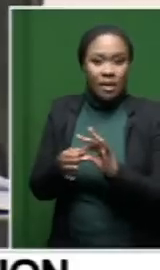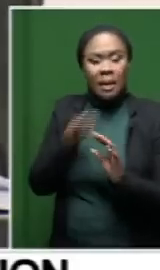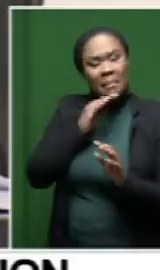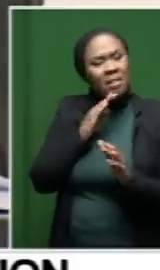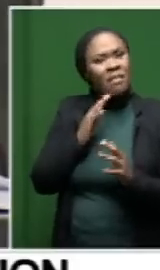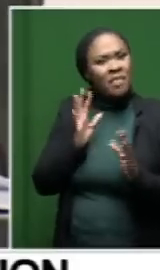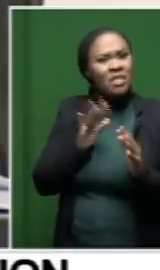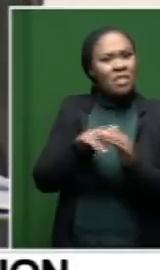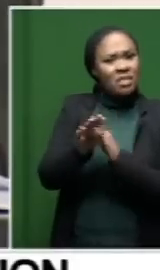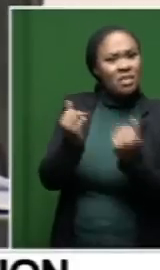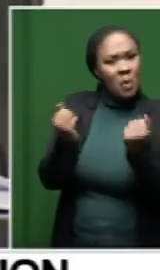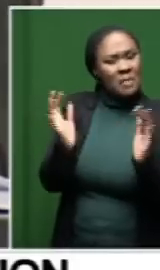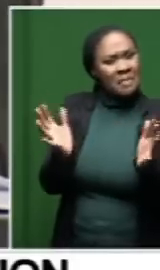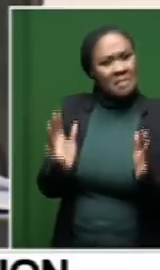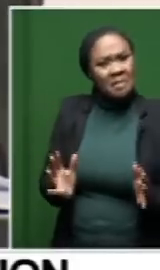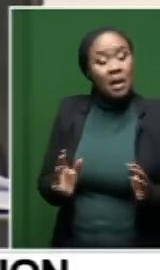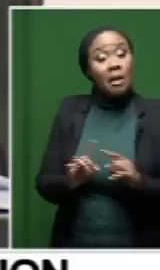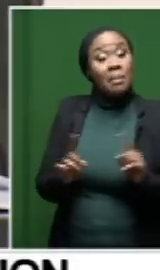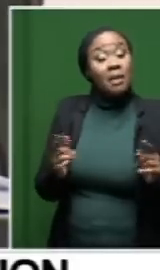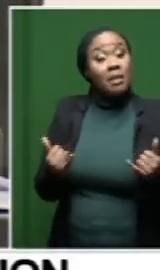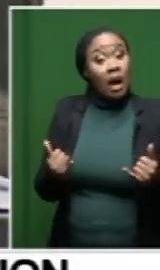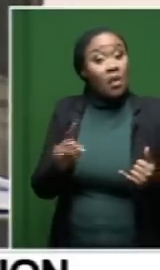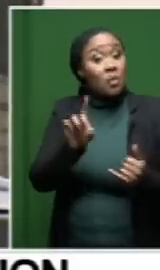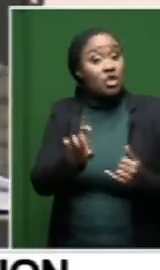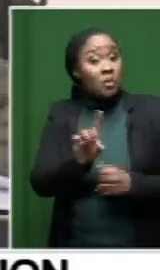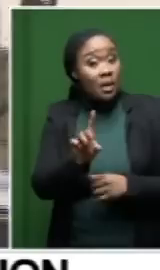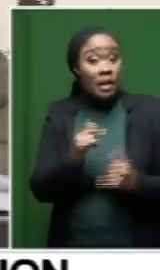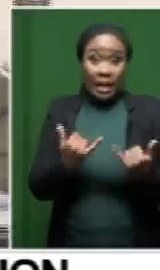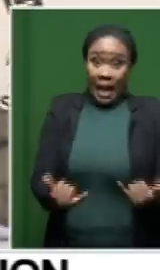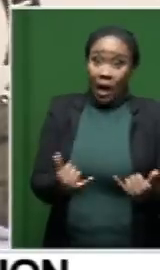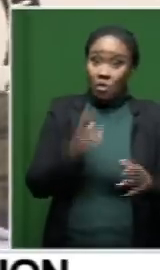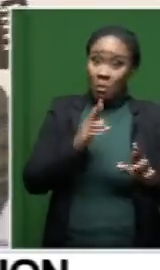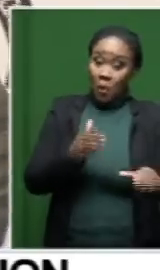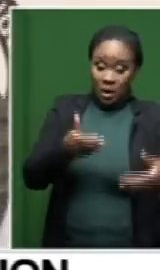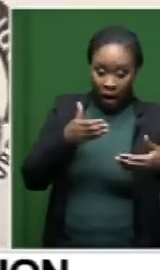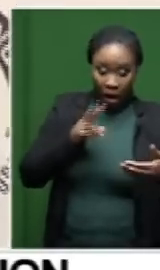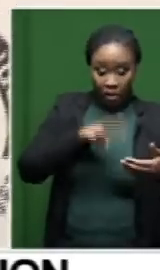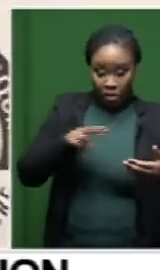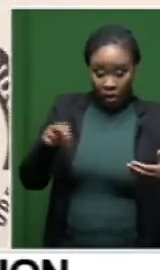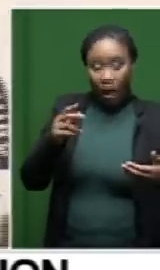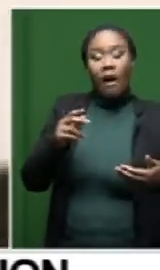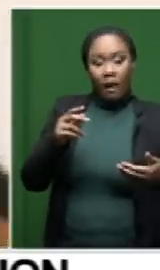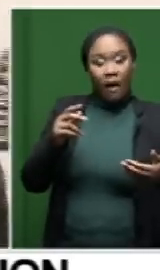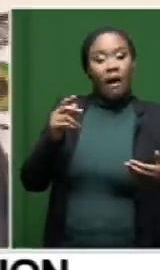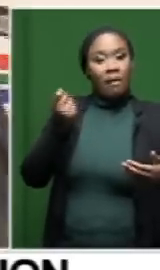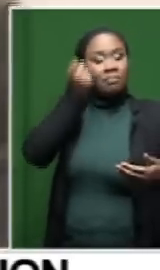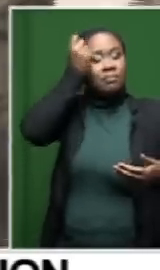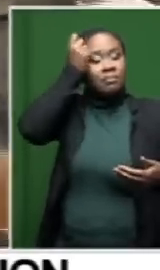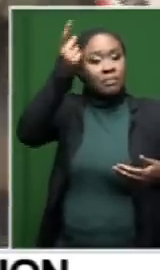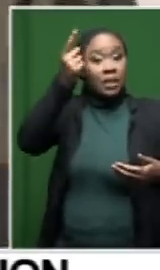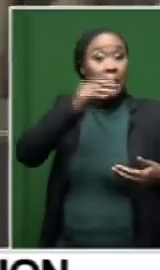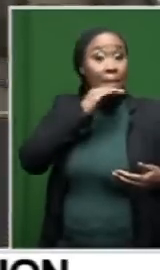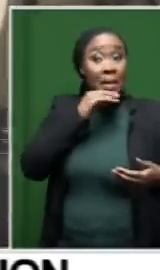anyway. The only question is whether or not the information we now know from the State Capture Commission will